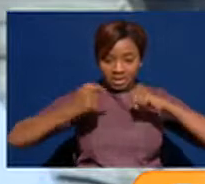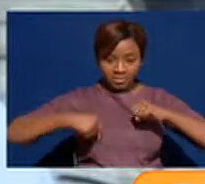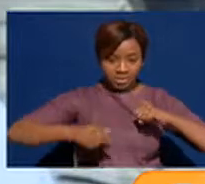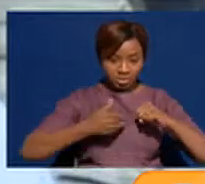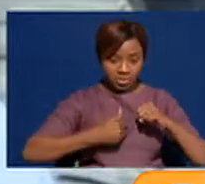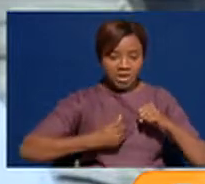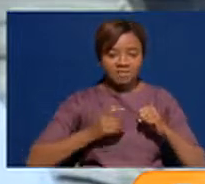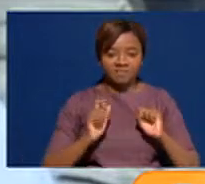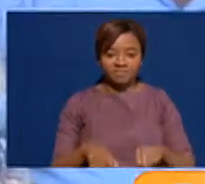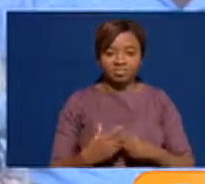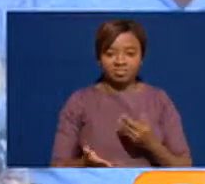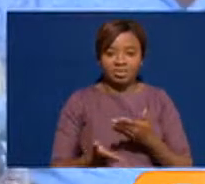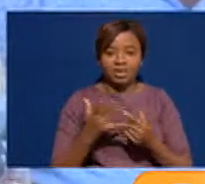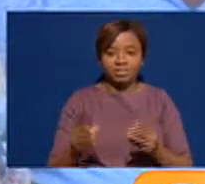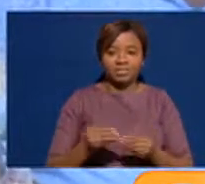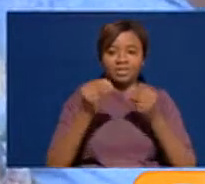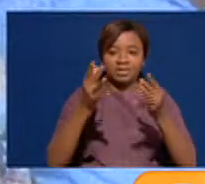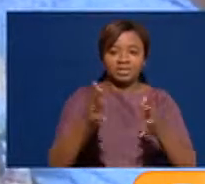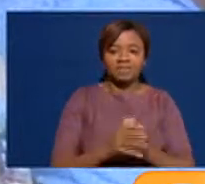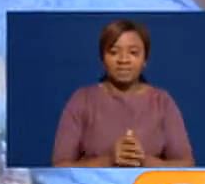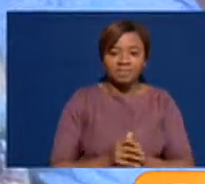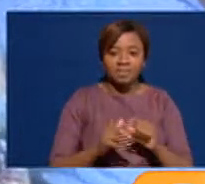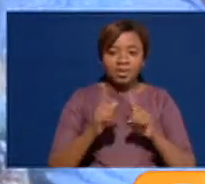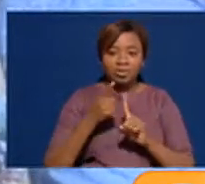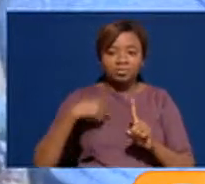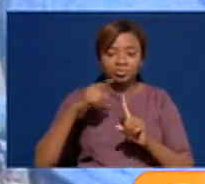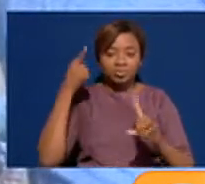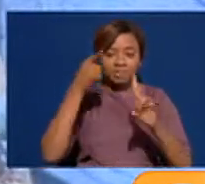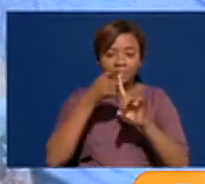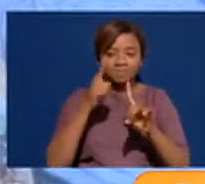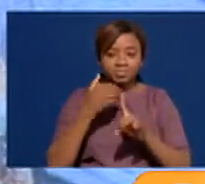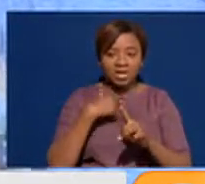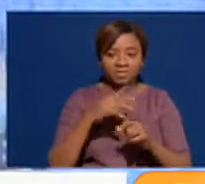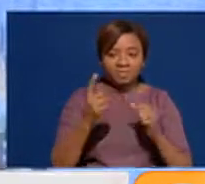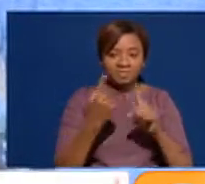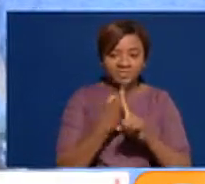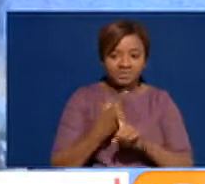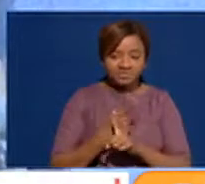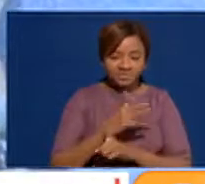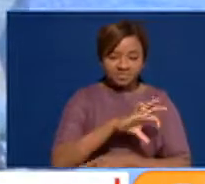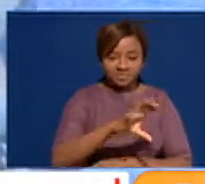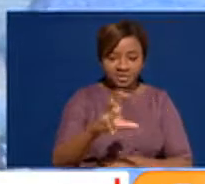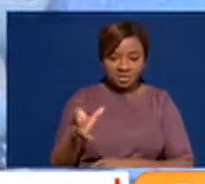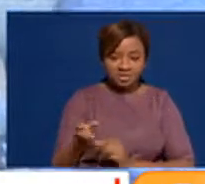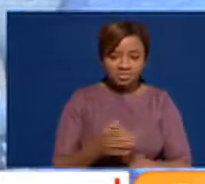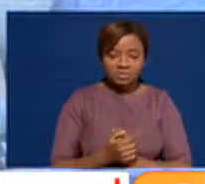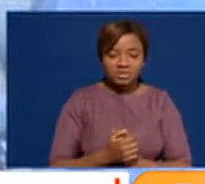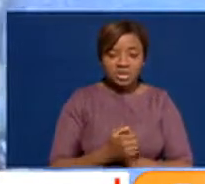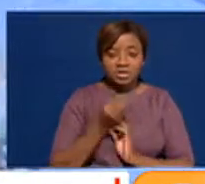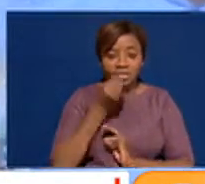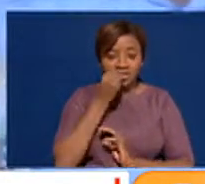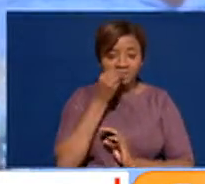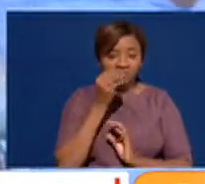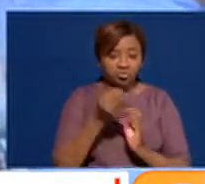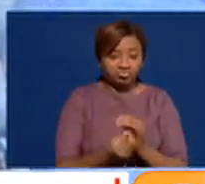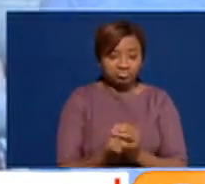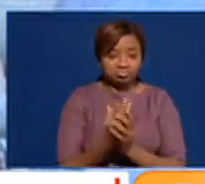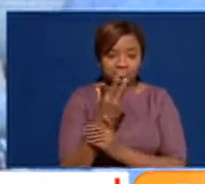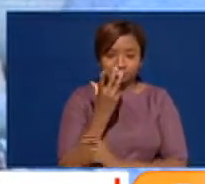tutaweza kudeliver. We have therefore targeted several counties that are breadbasket of Kenya as a